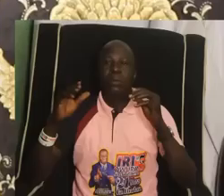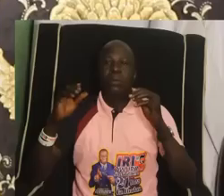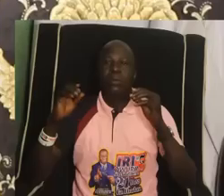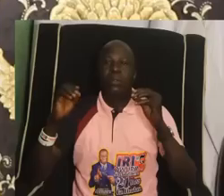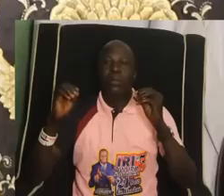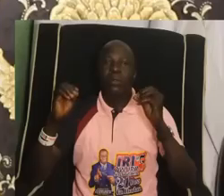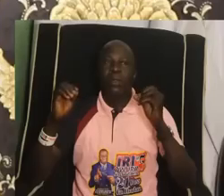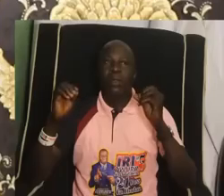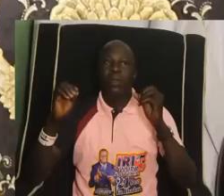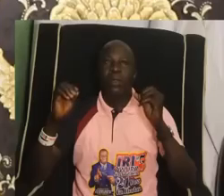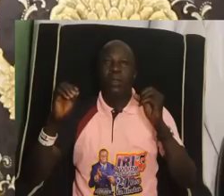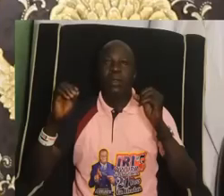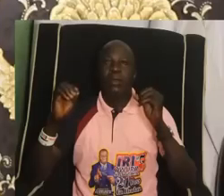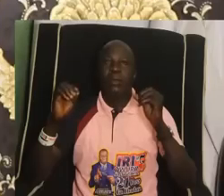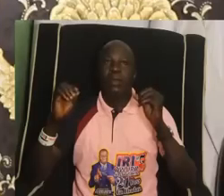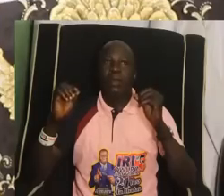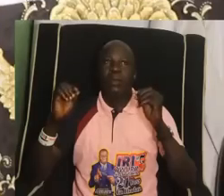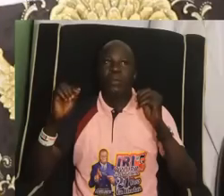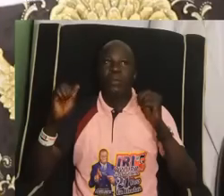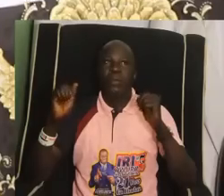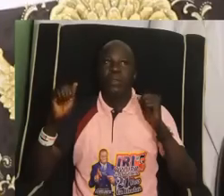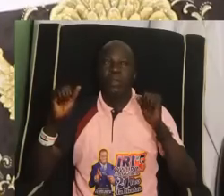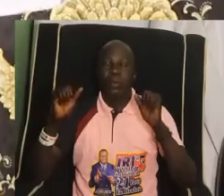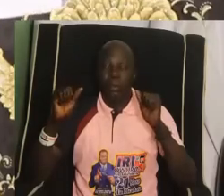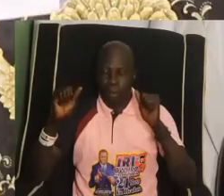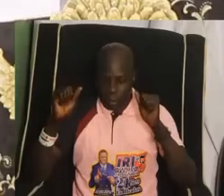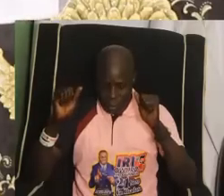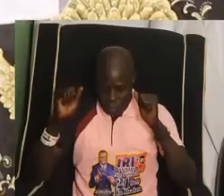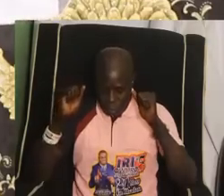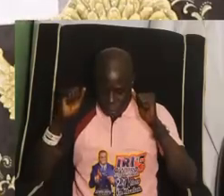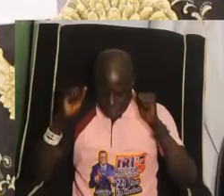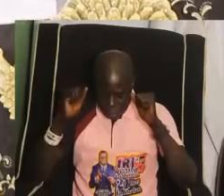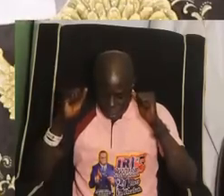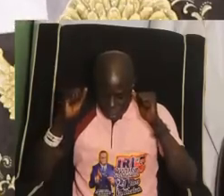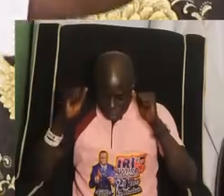o ti ti wa da mi lo